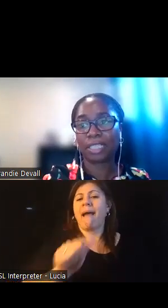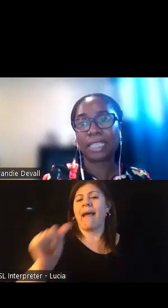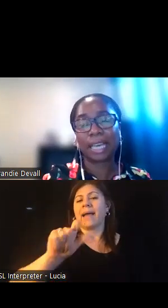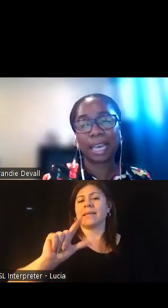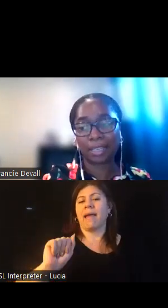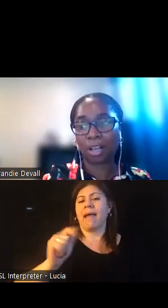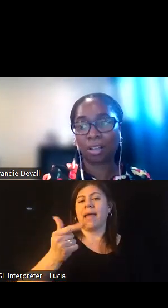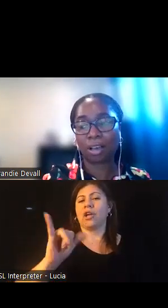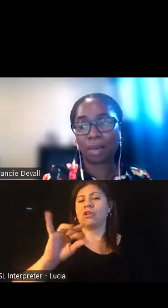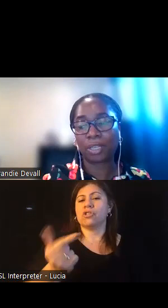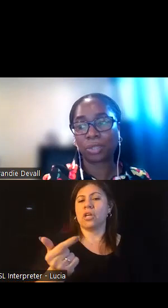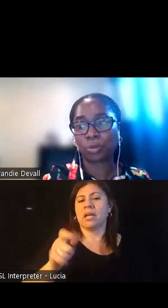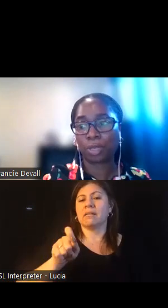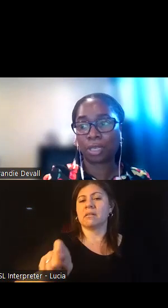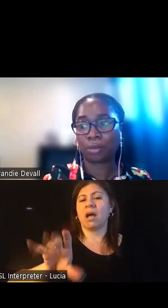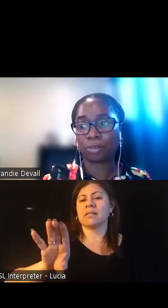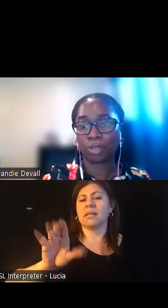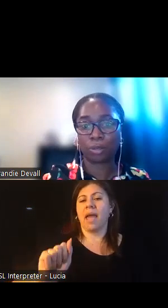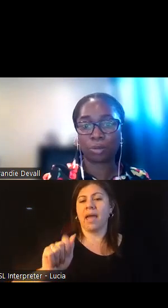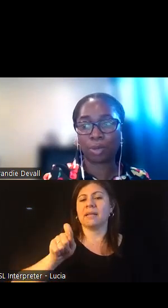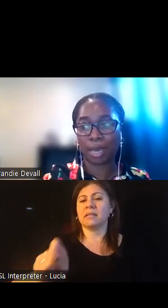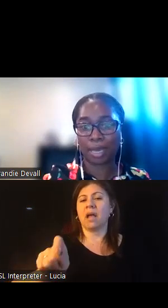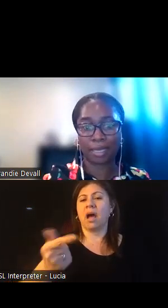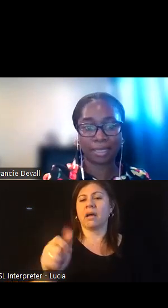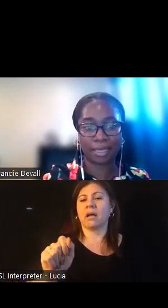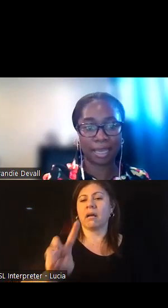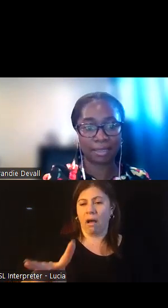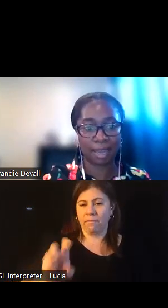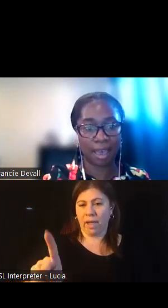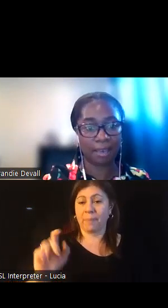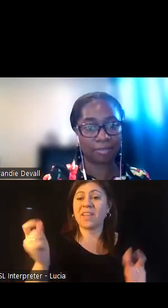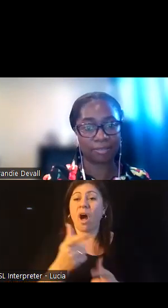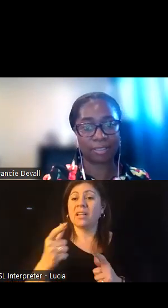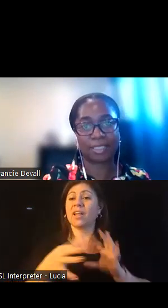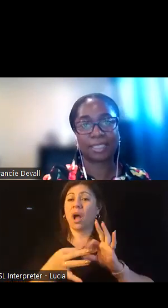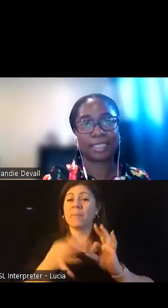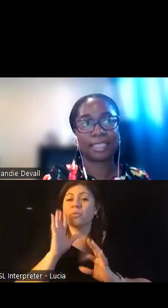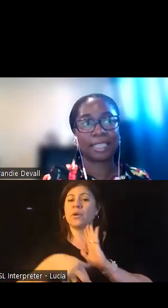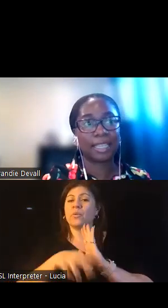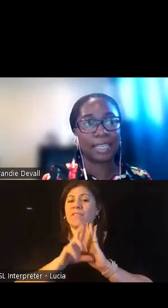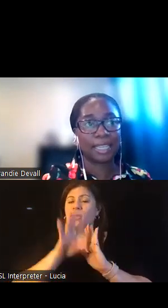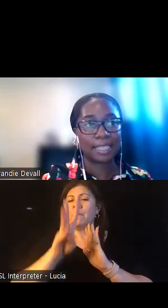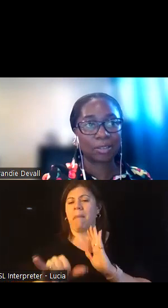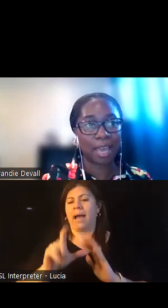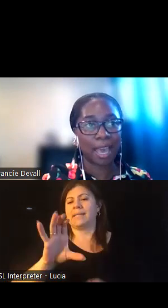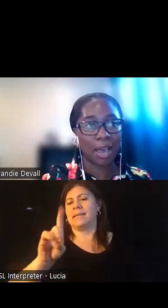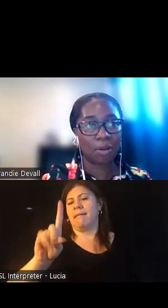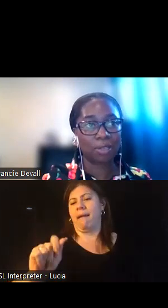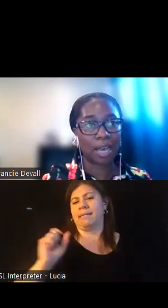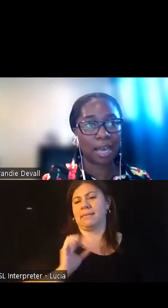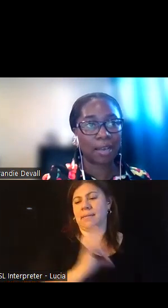aging.ca.gov, and all comments will be reviewed by CDA staff.